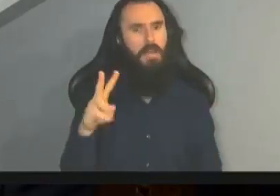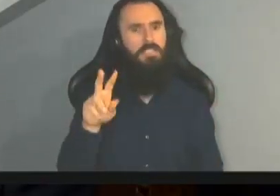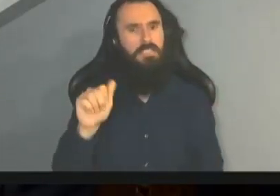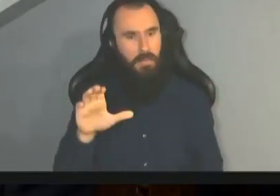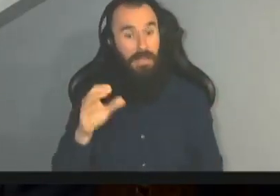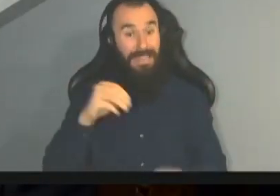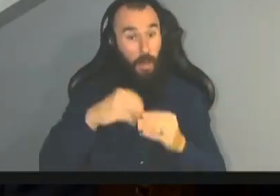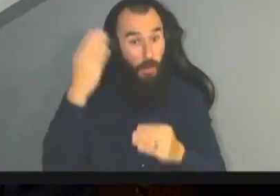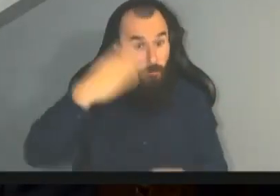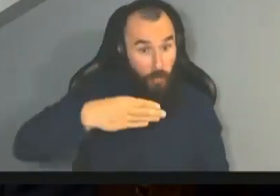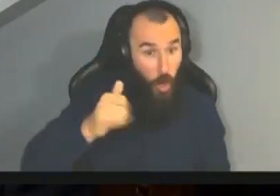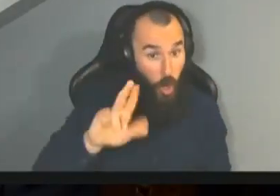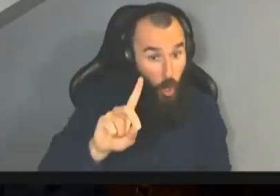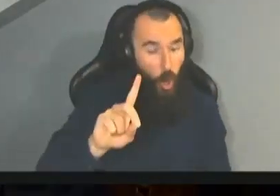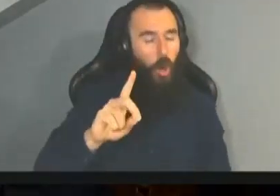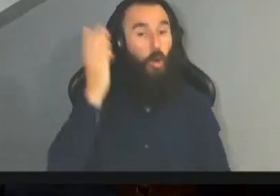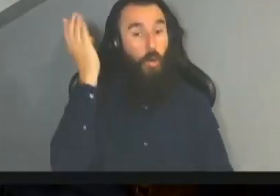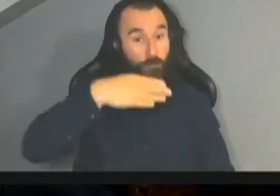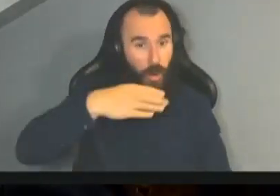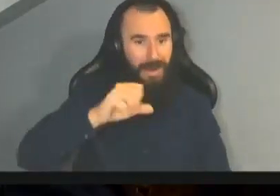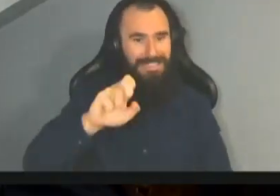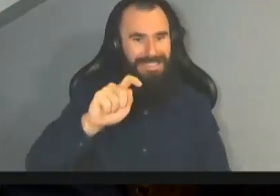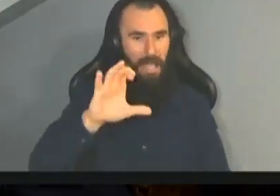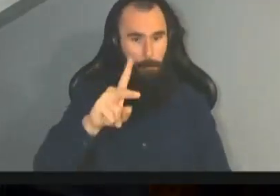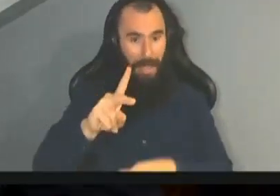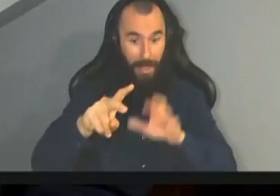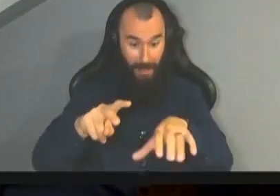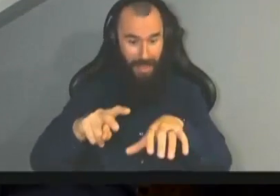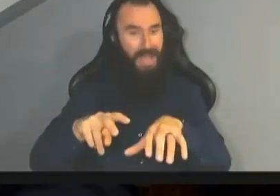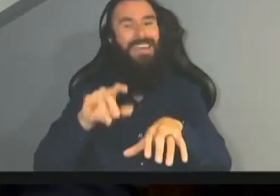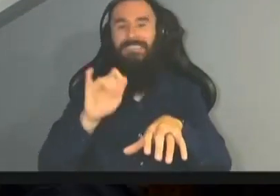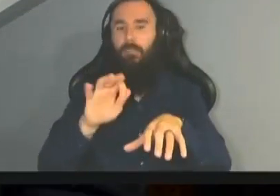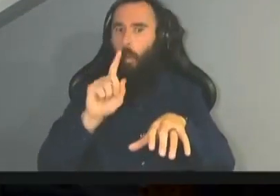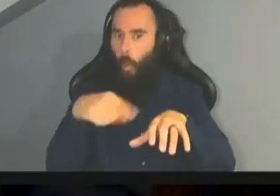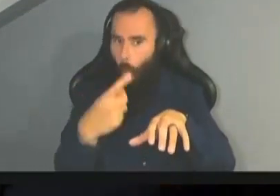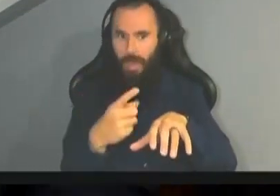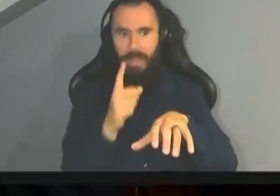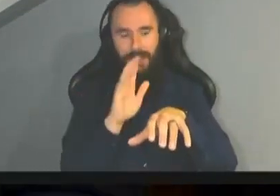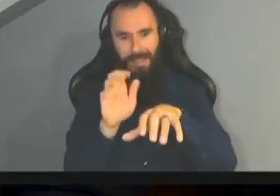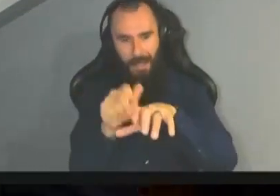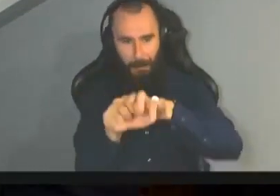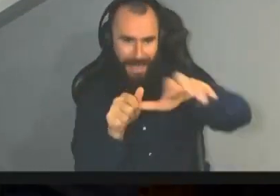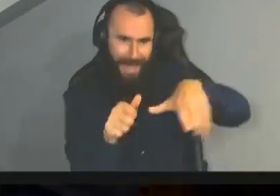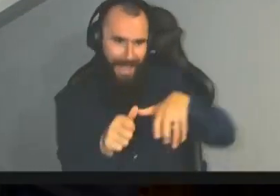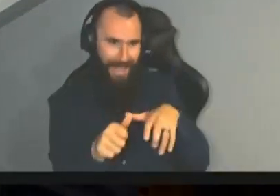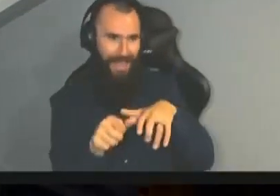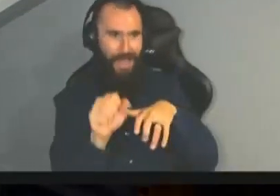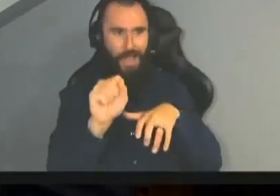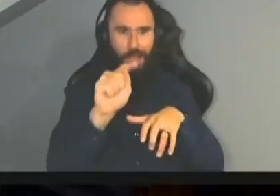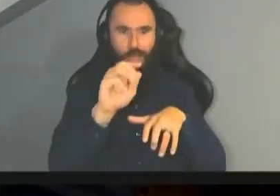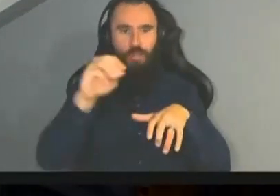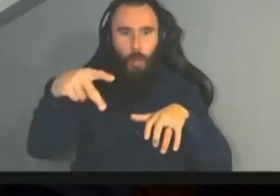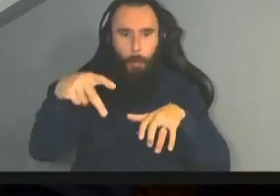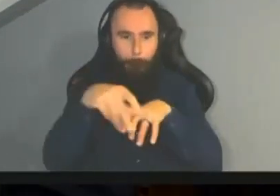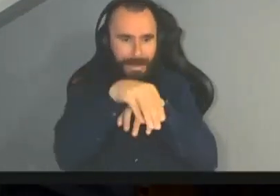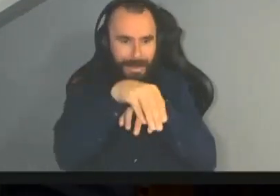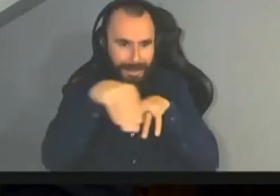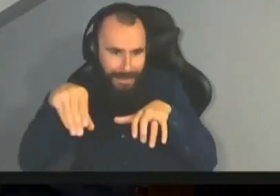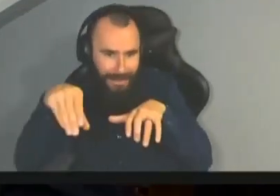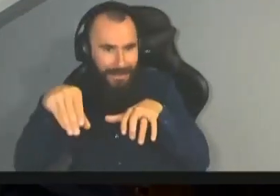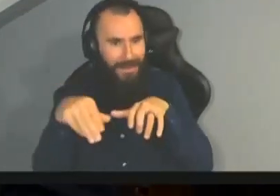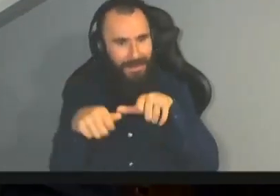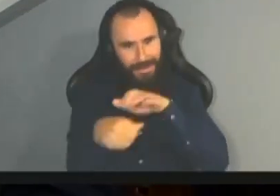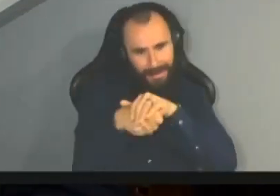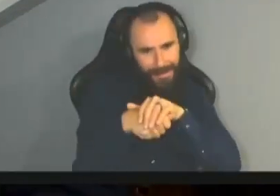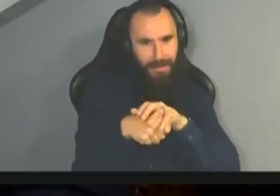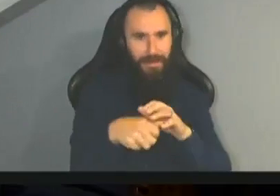where the HVAC unit is behind an existing stoop or porch, so and